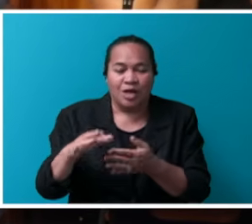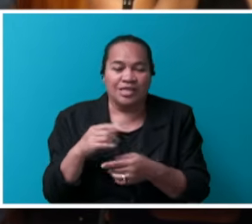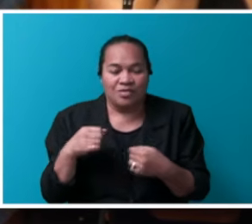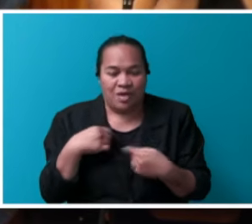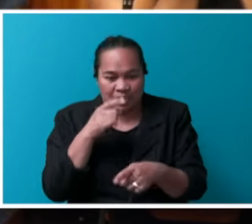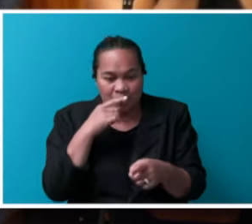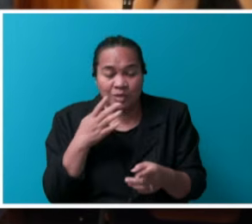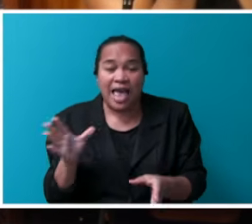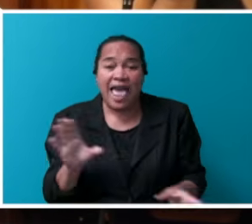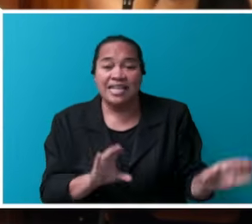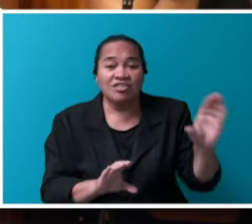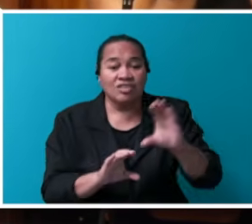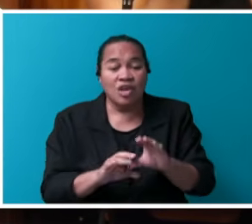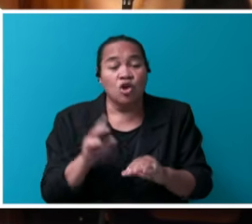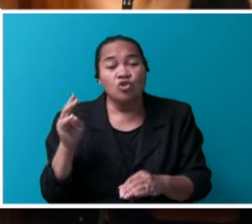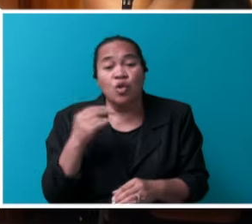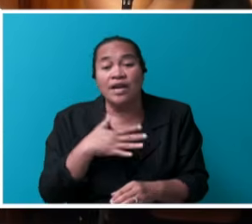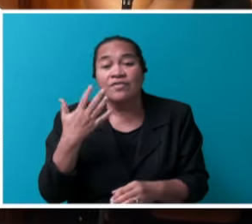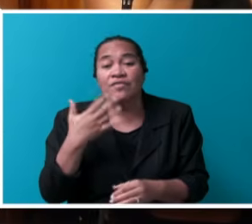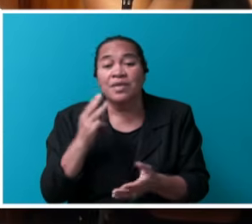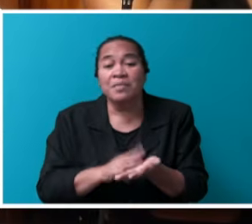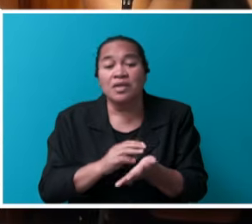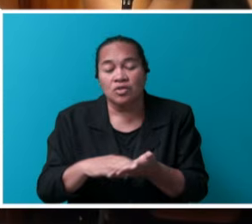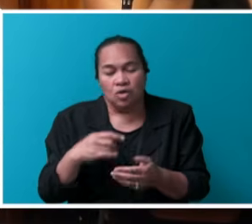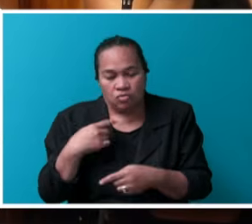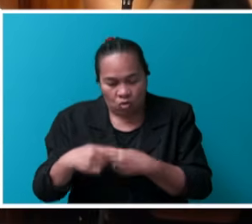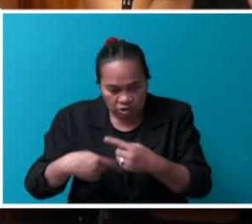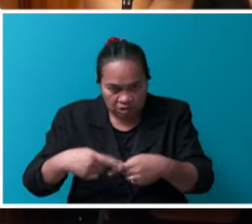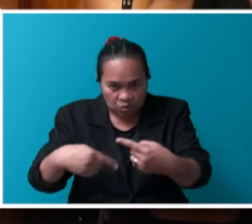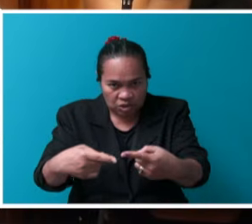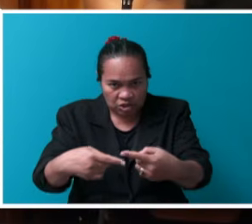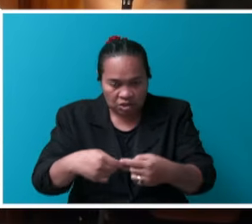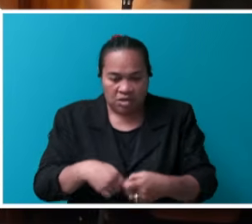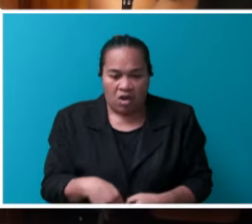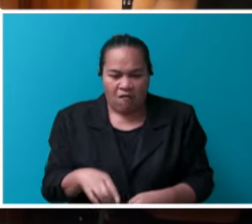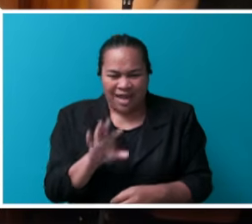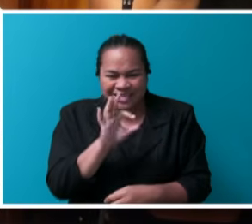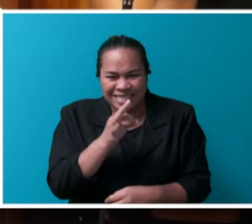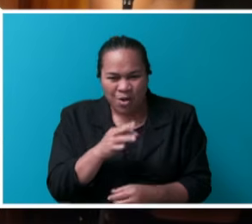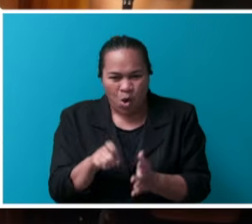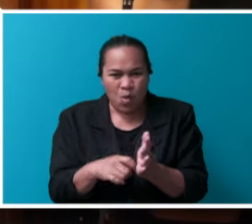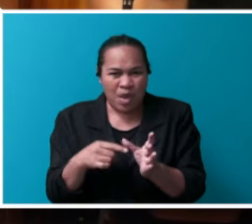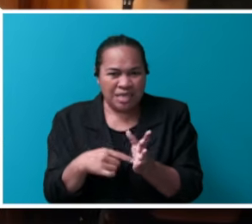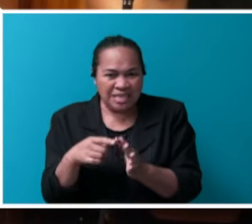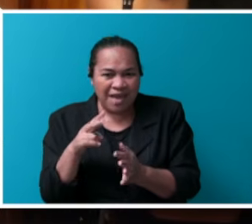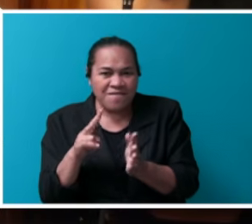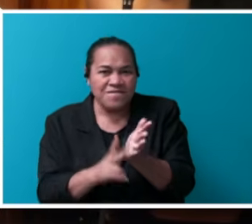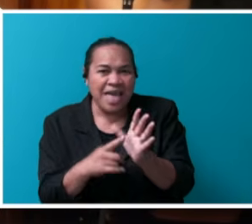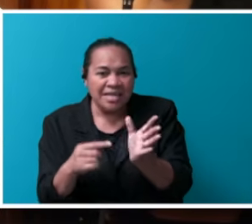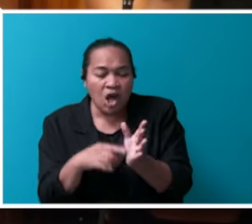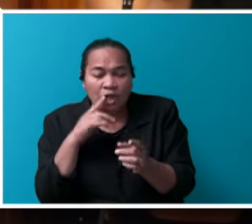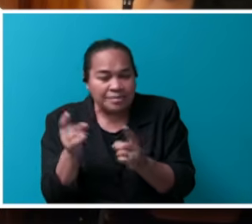the $250 million in relief provided through the continuation of the zero-rated VAT on the 22 essential